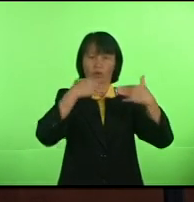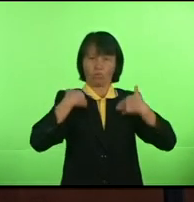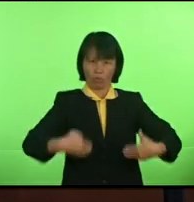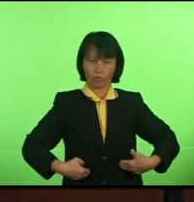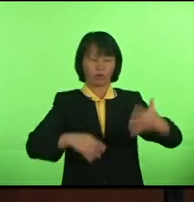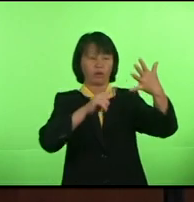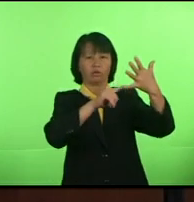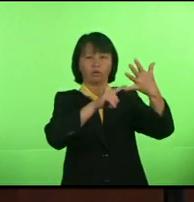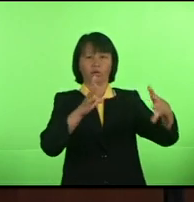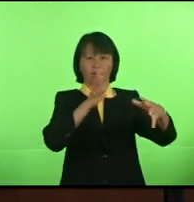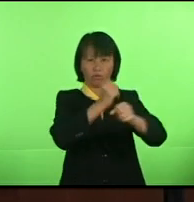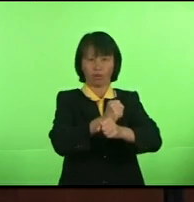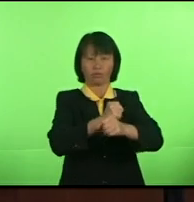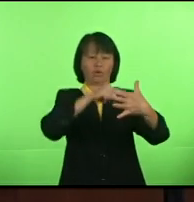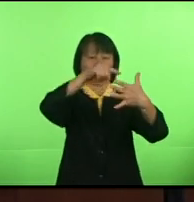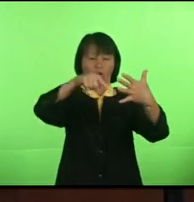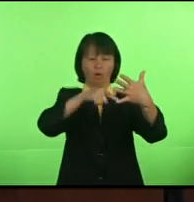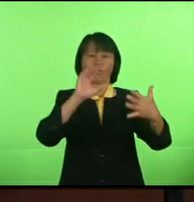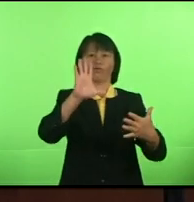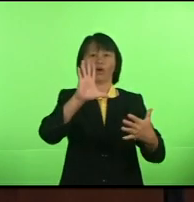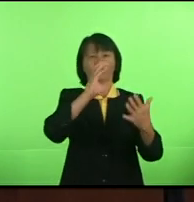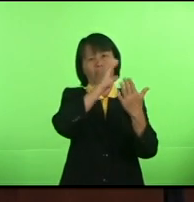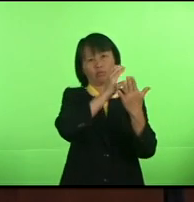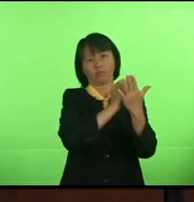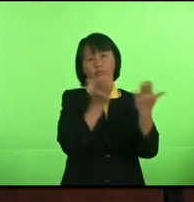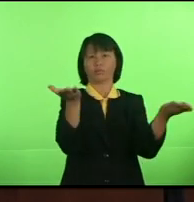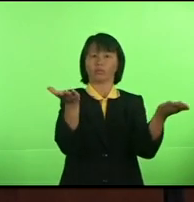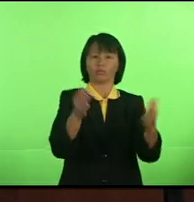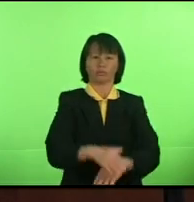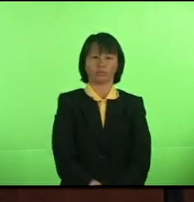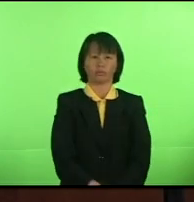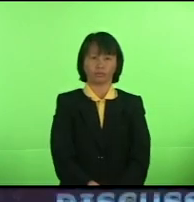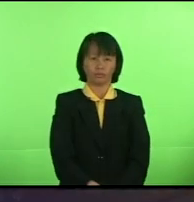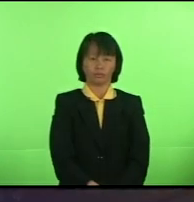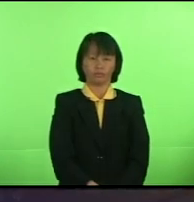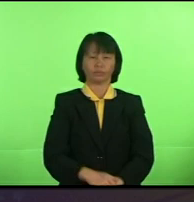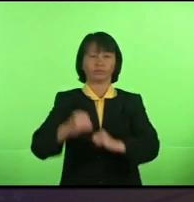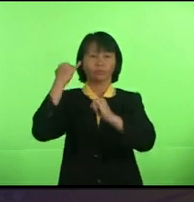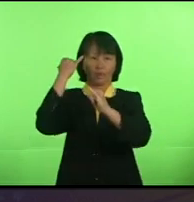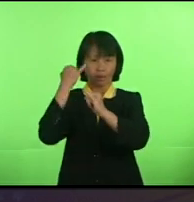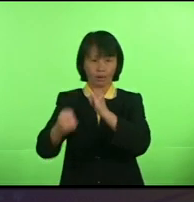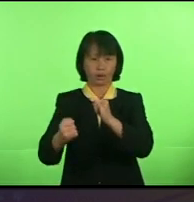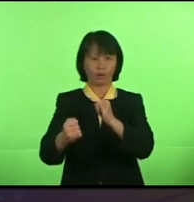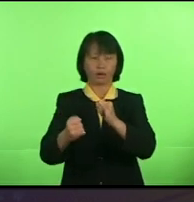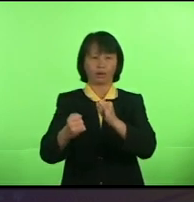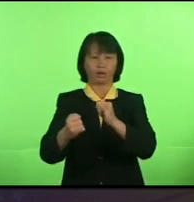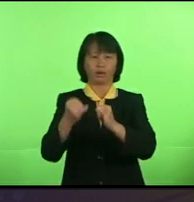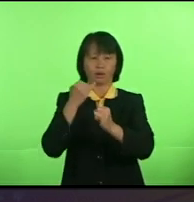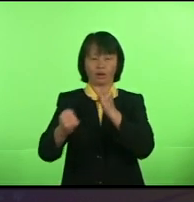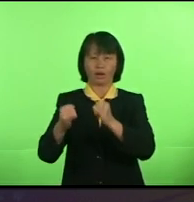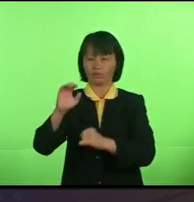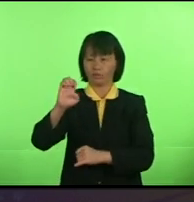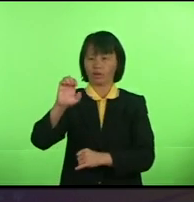conclusion. So 5 paragraphs. Okay students, the last type of